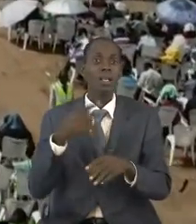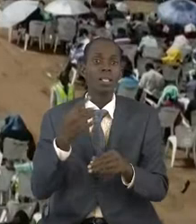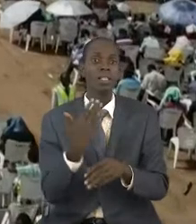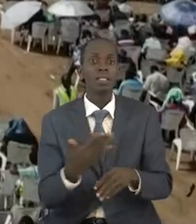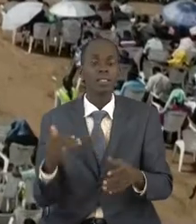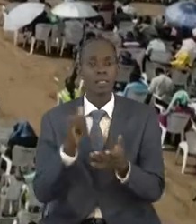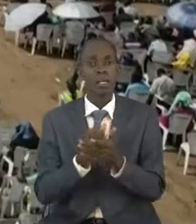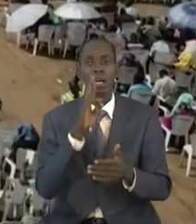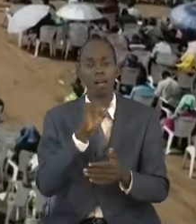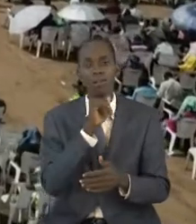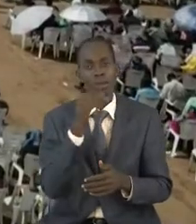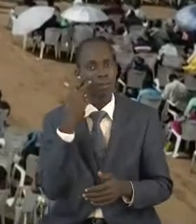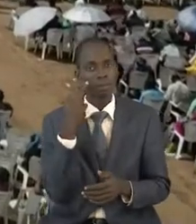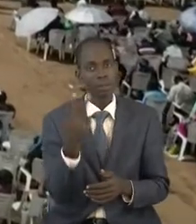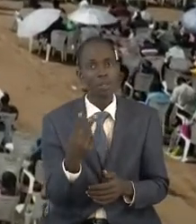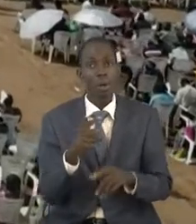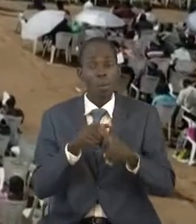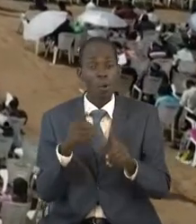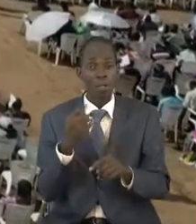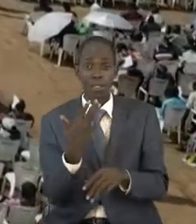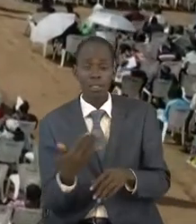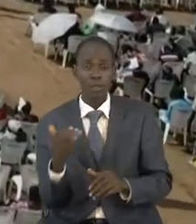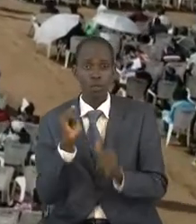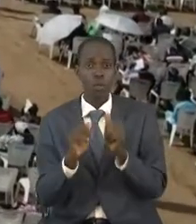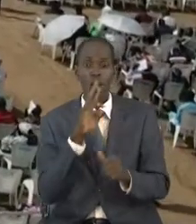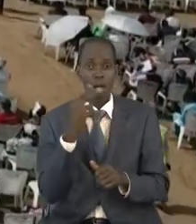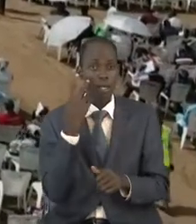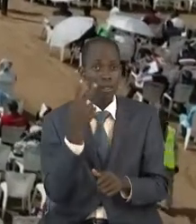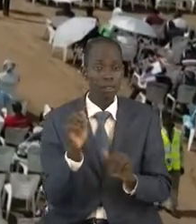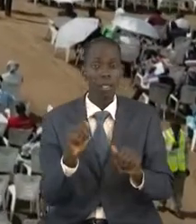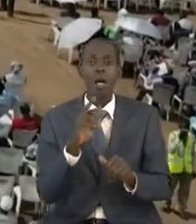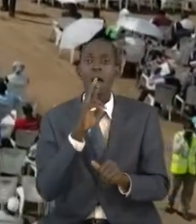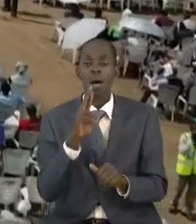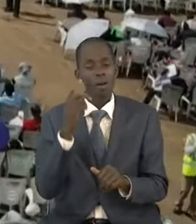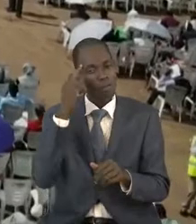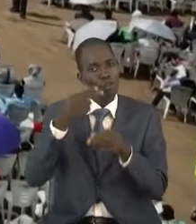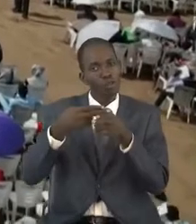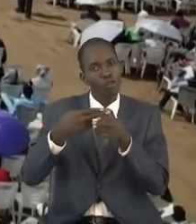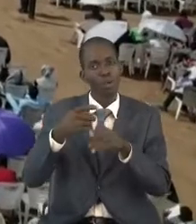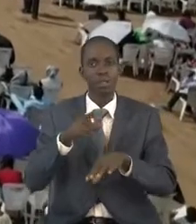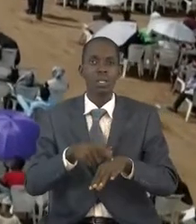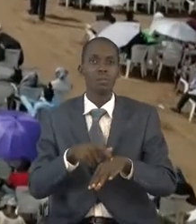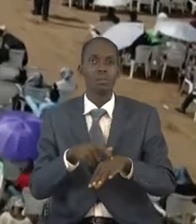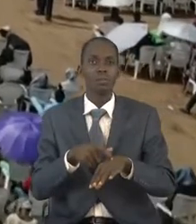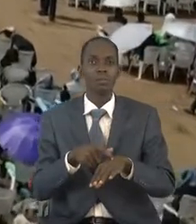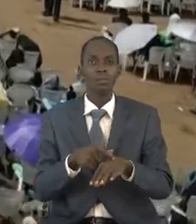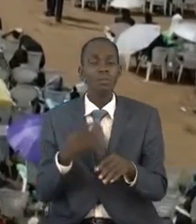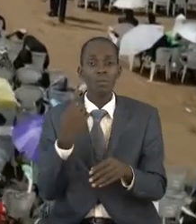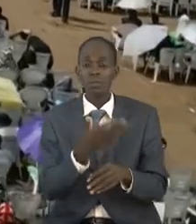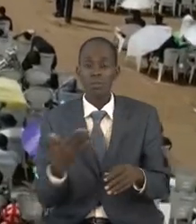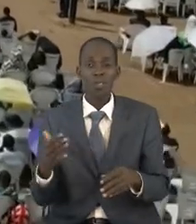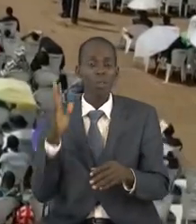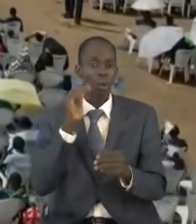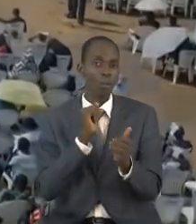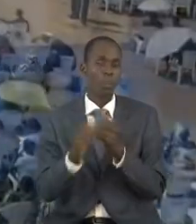seen. For the things which are seen are temporal. Those things will pass away. The things that jolt